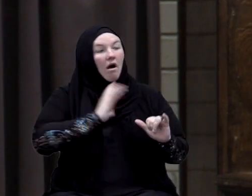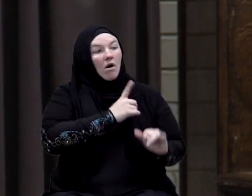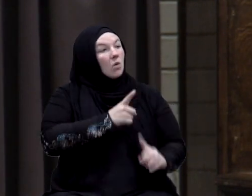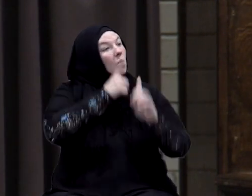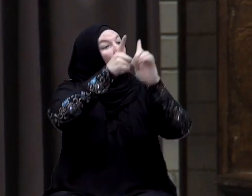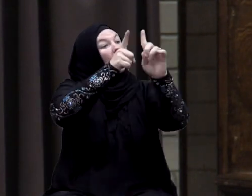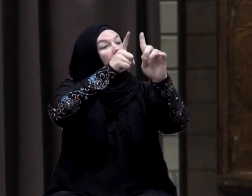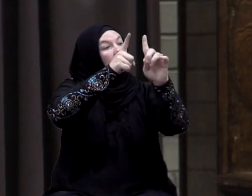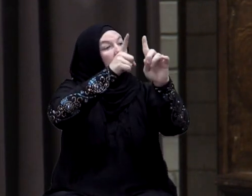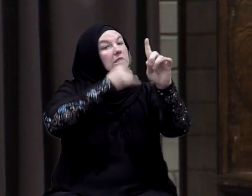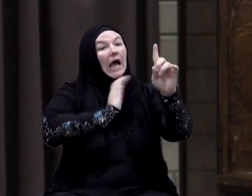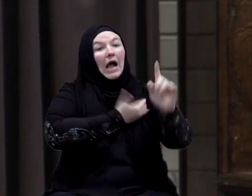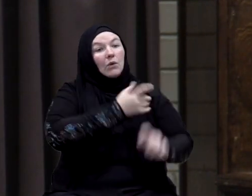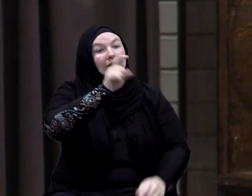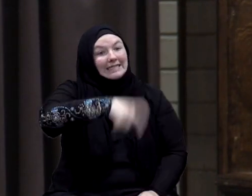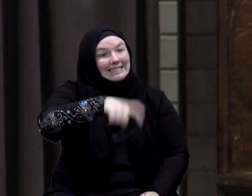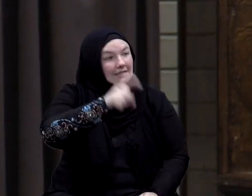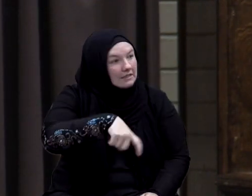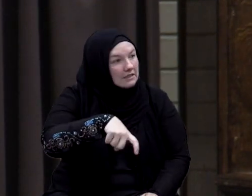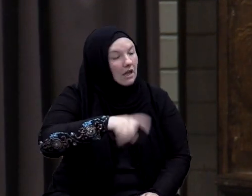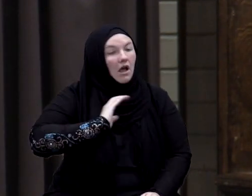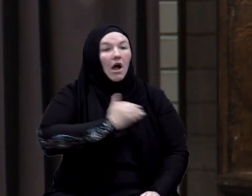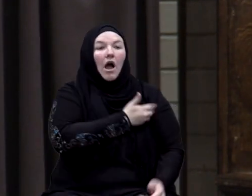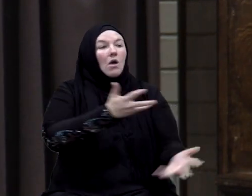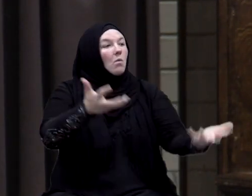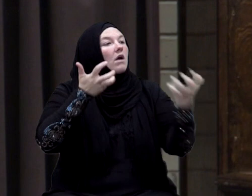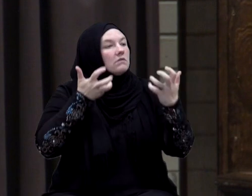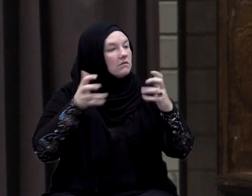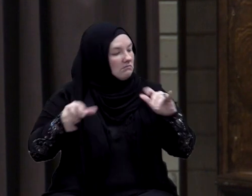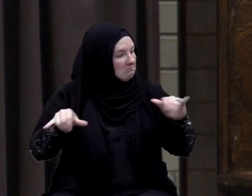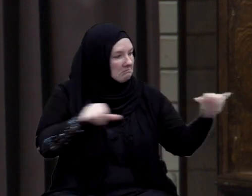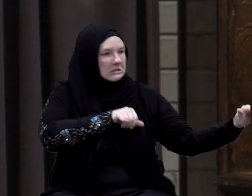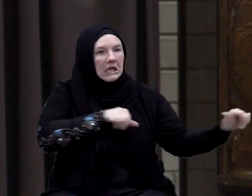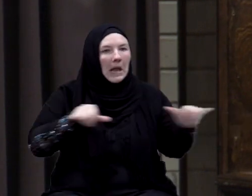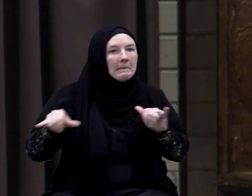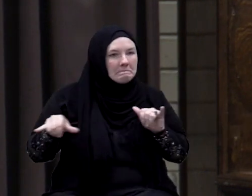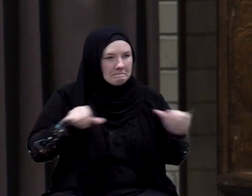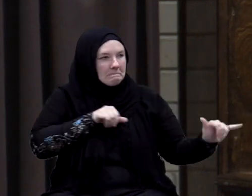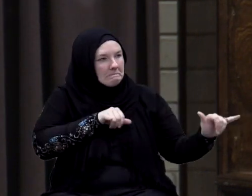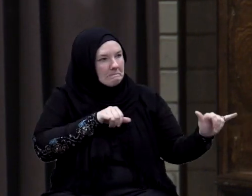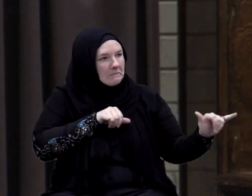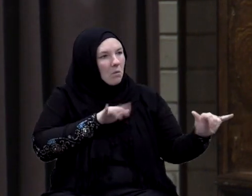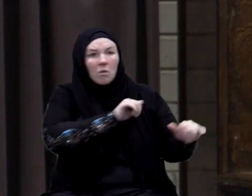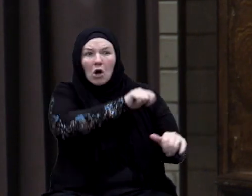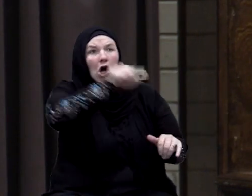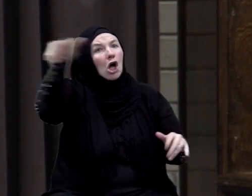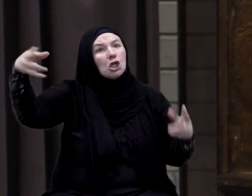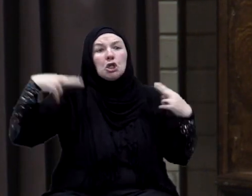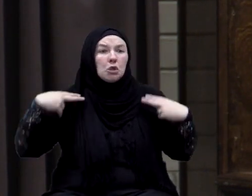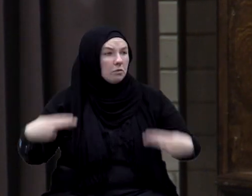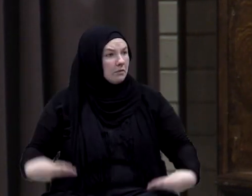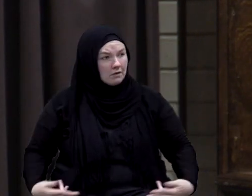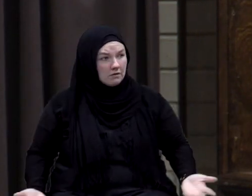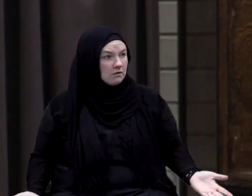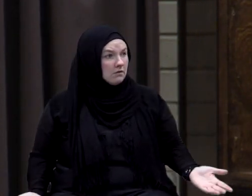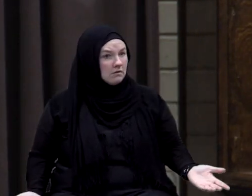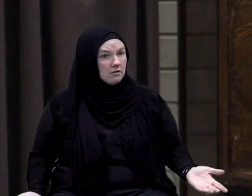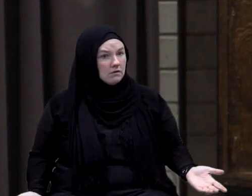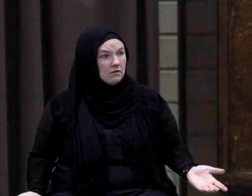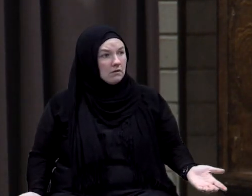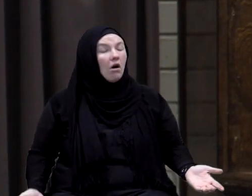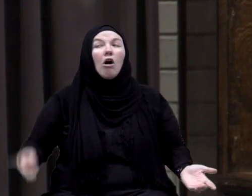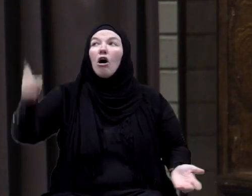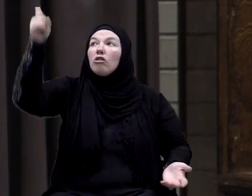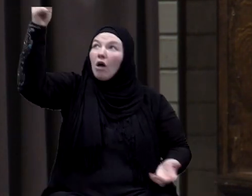objectives, our needs, our wants, all of this, we are all humans. What makes us humans?